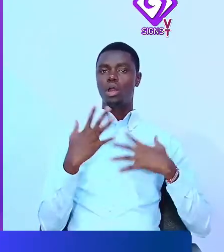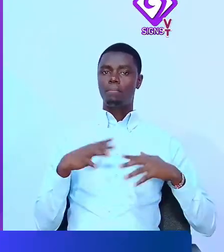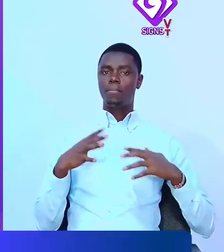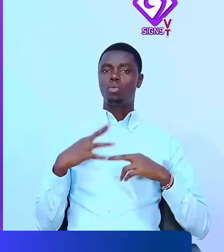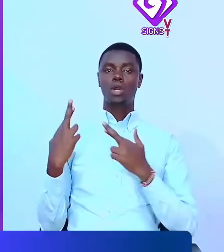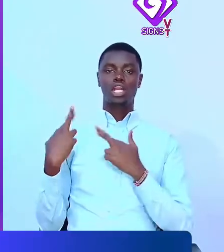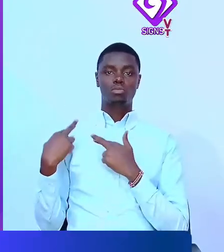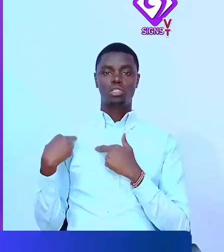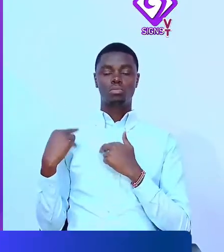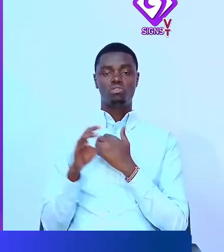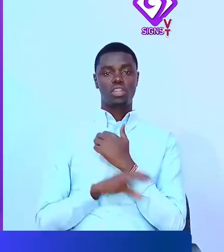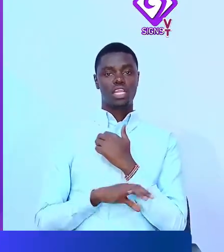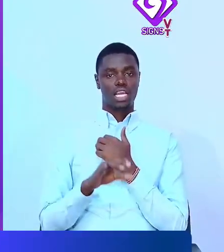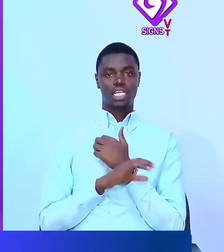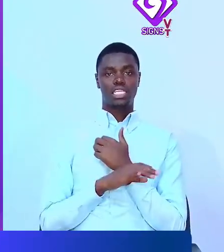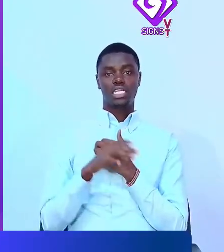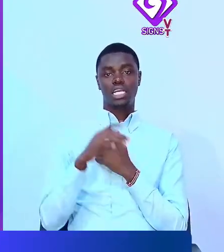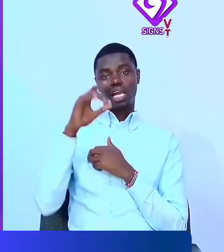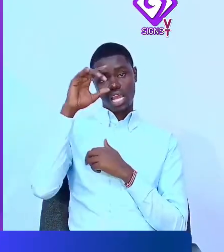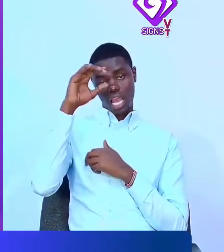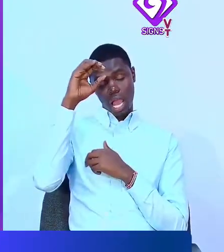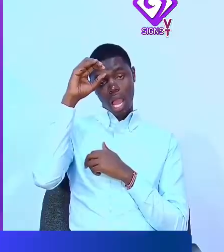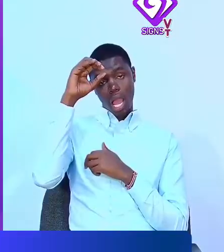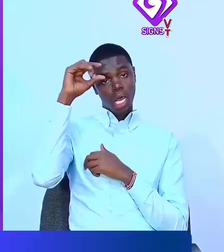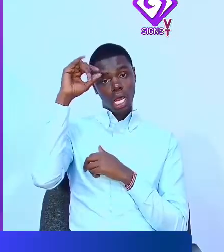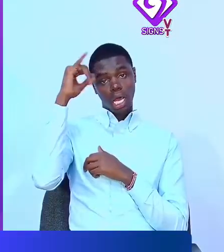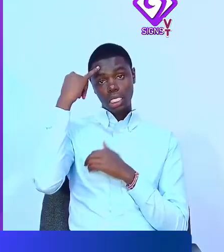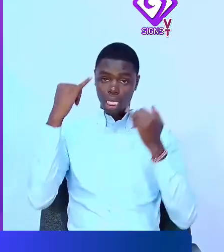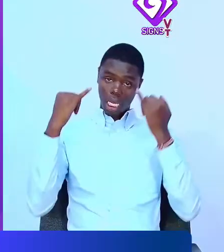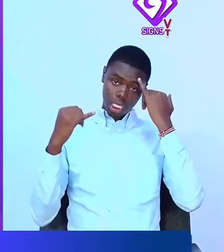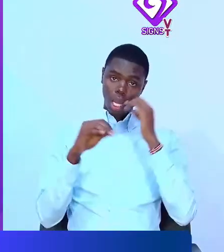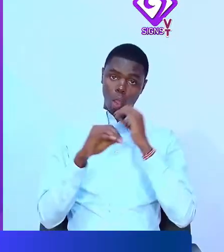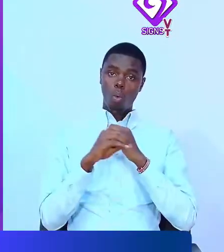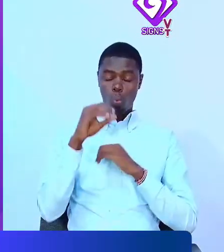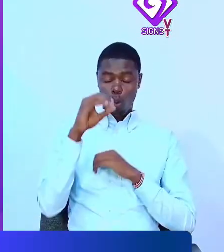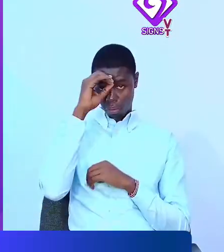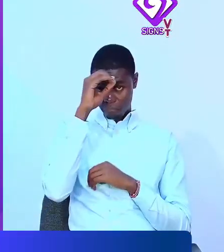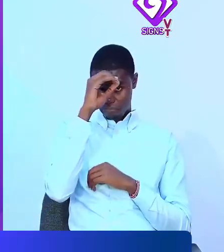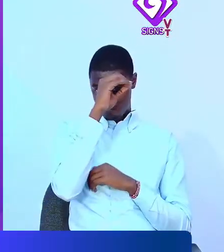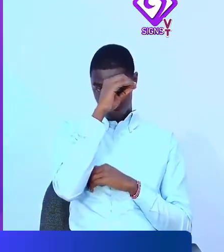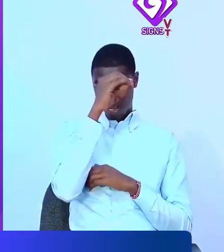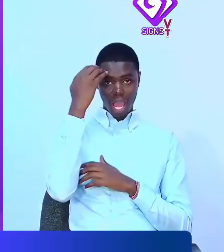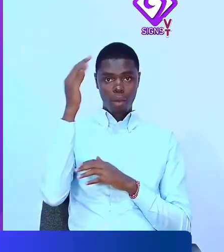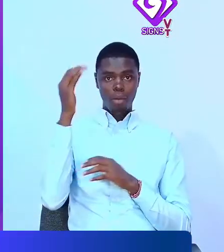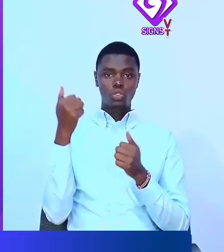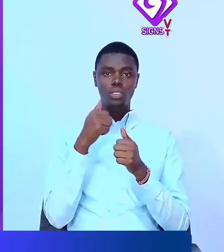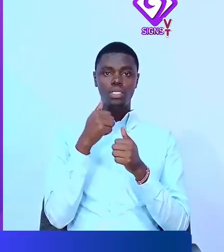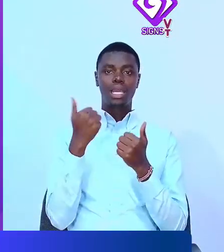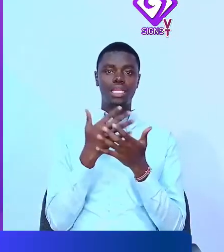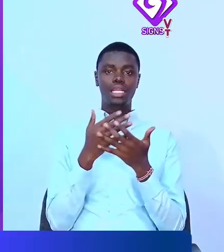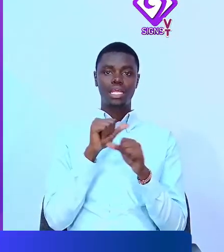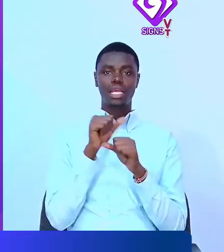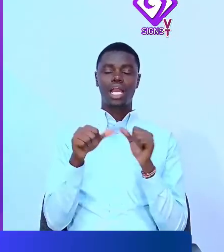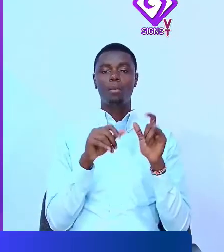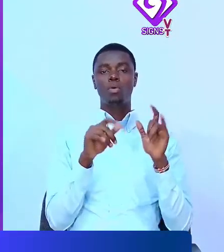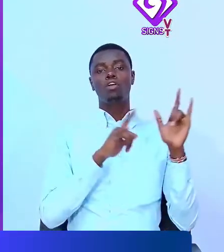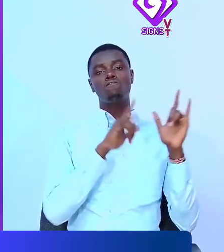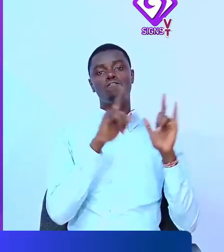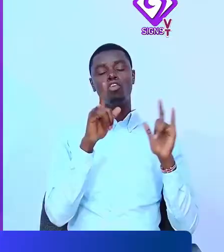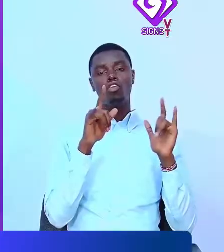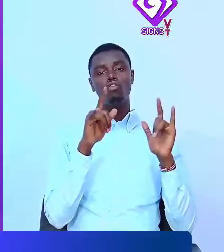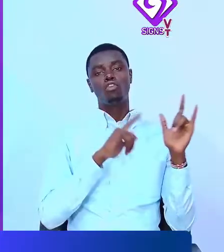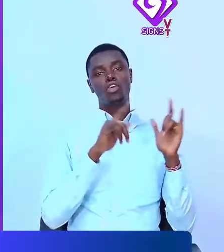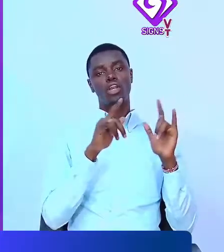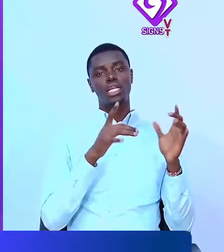country are clueless. They do not know anything about foreign relations, diplomacy. Even